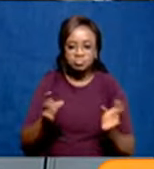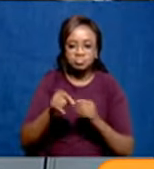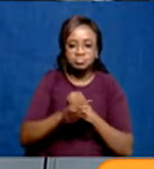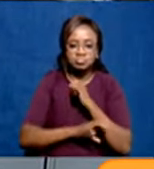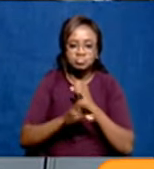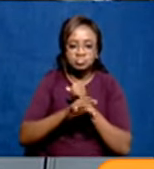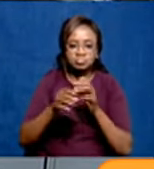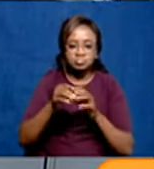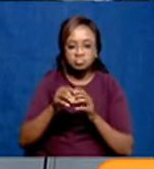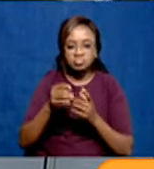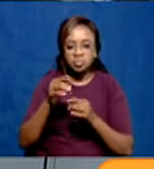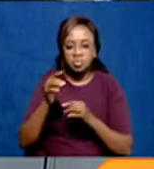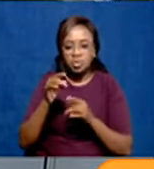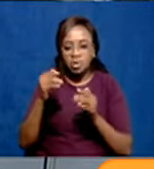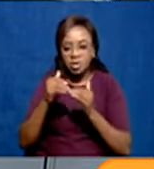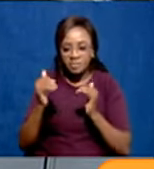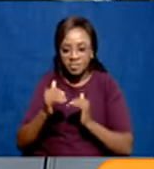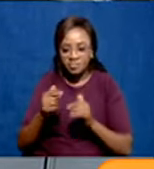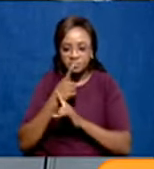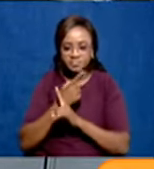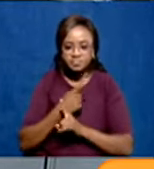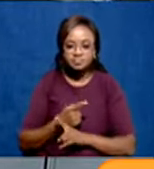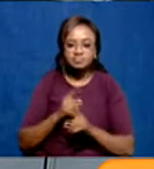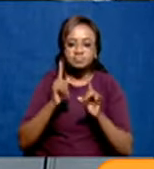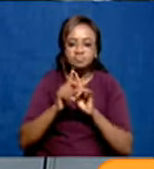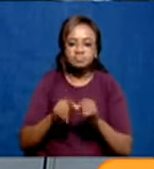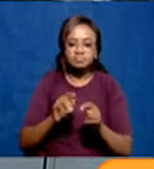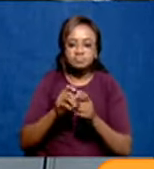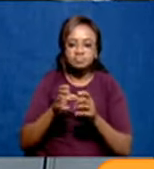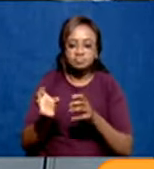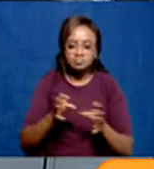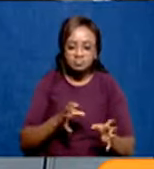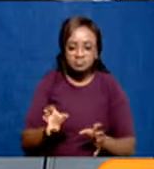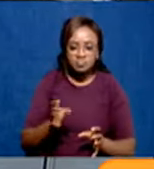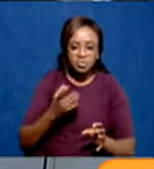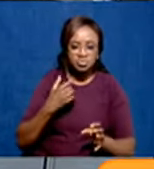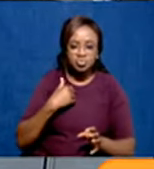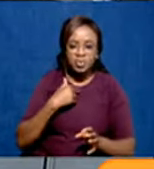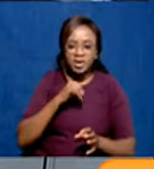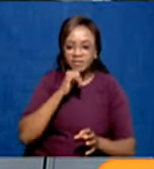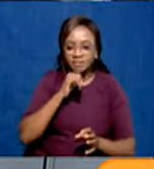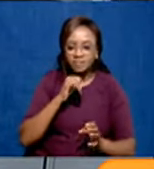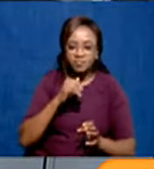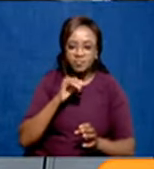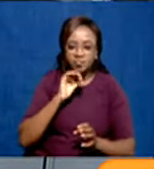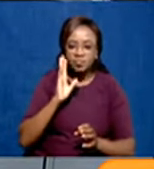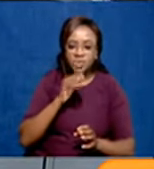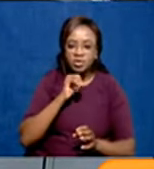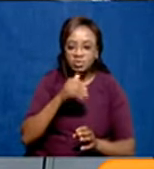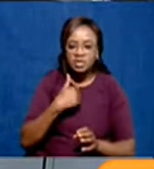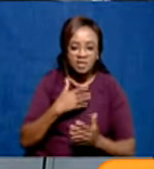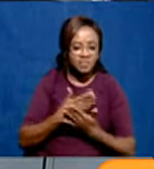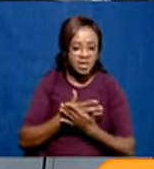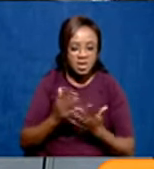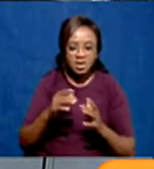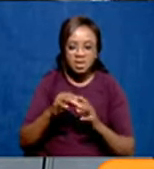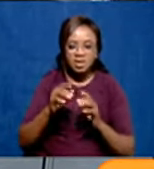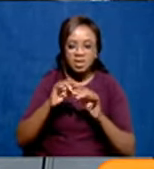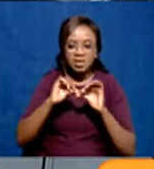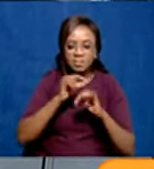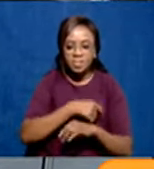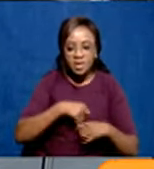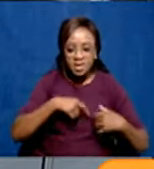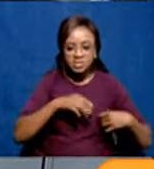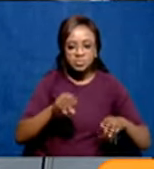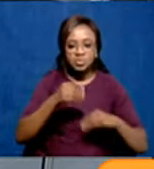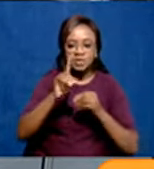geographic region, on patient load, and so on, and divide into 8 zones. So there's no single MIP or claim settling agent that will be given more than one